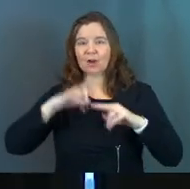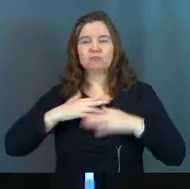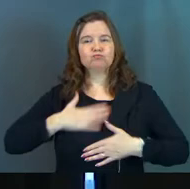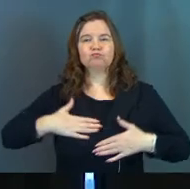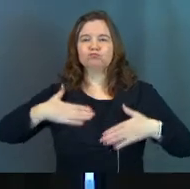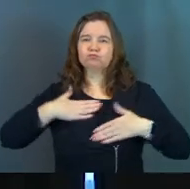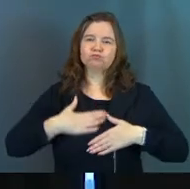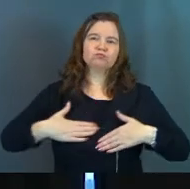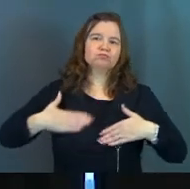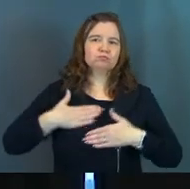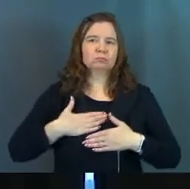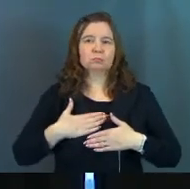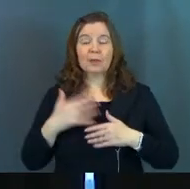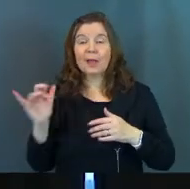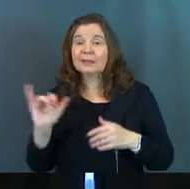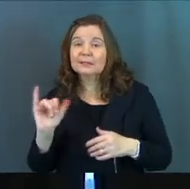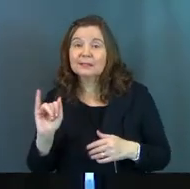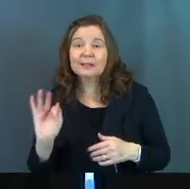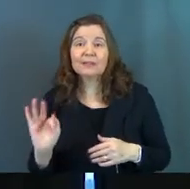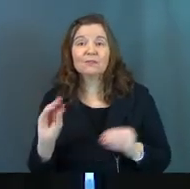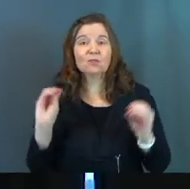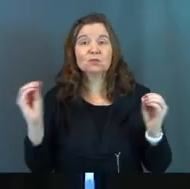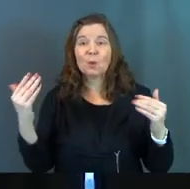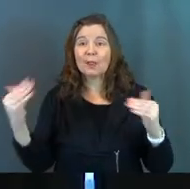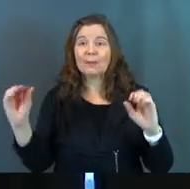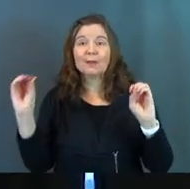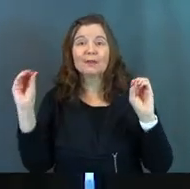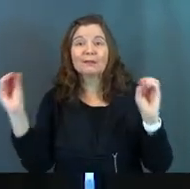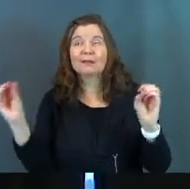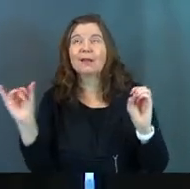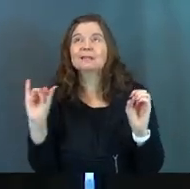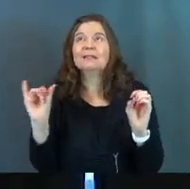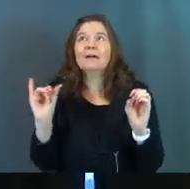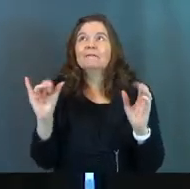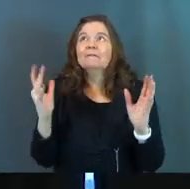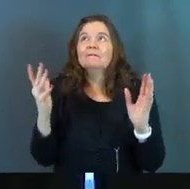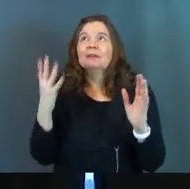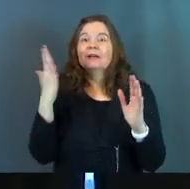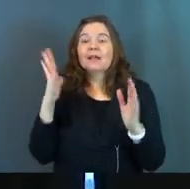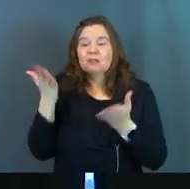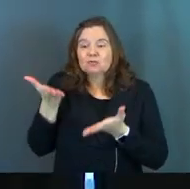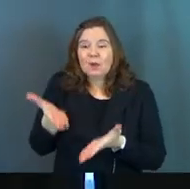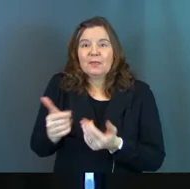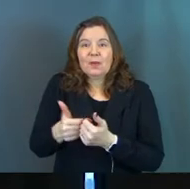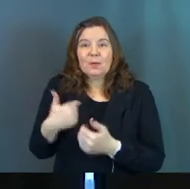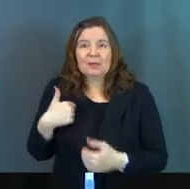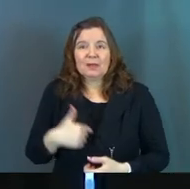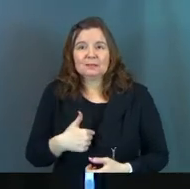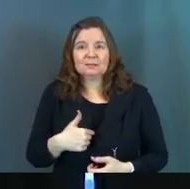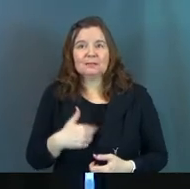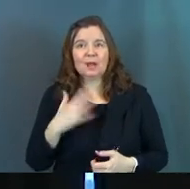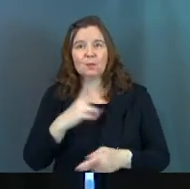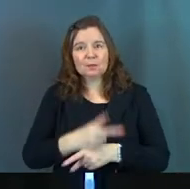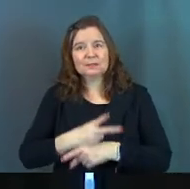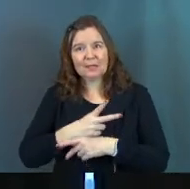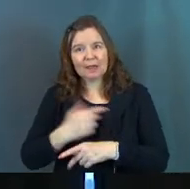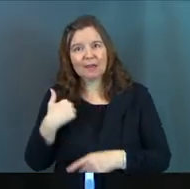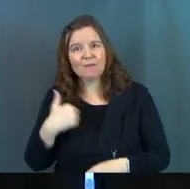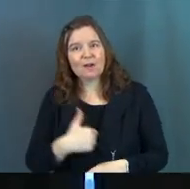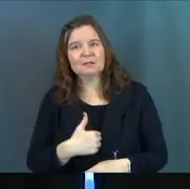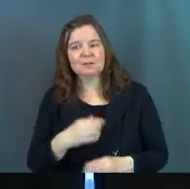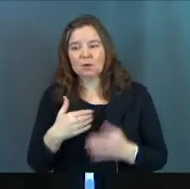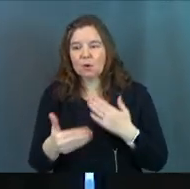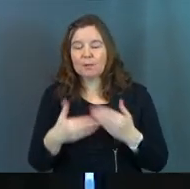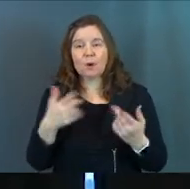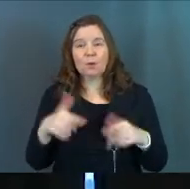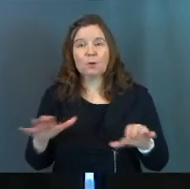time. As if there's no limit. As if God's right there with us and is going to take care of us